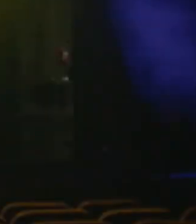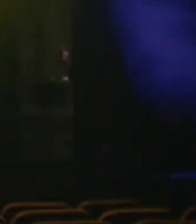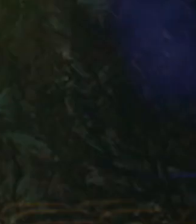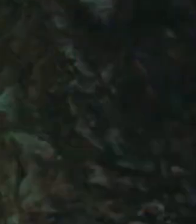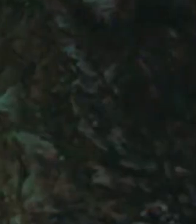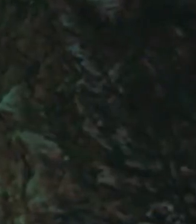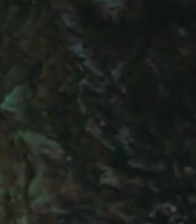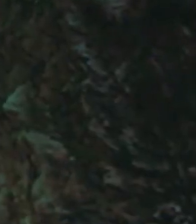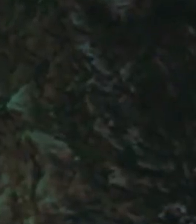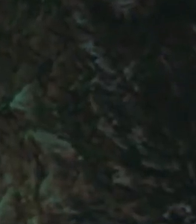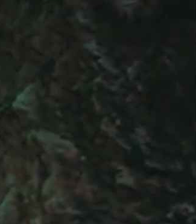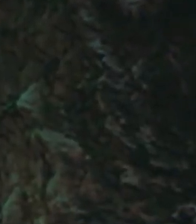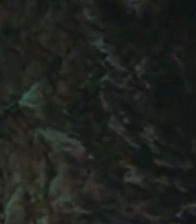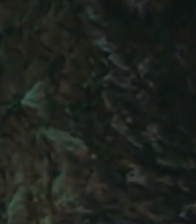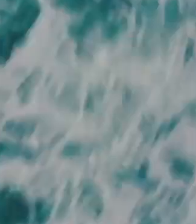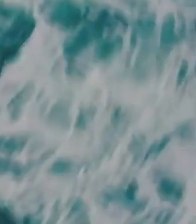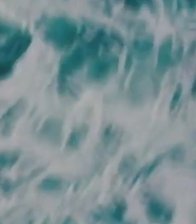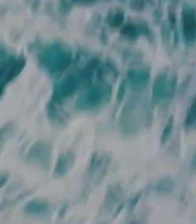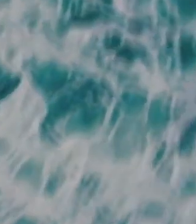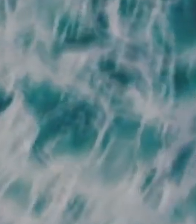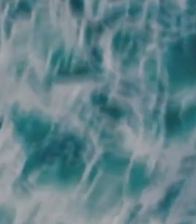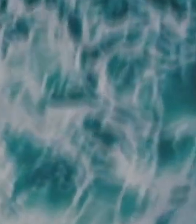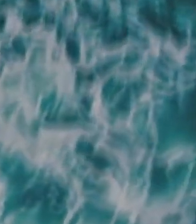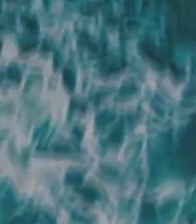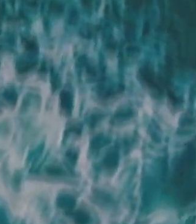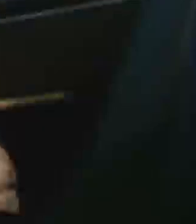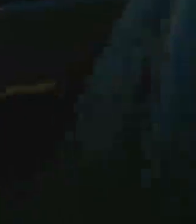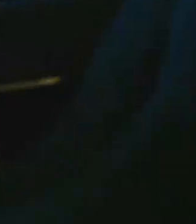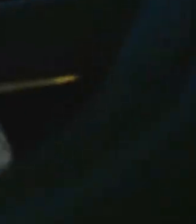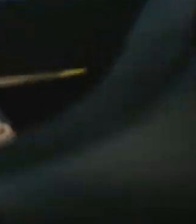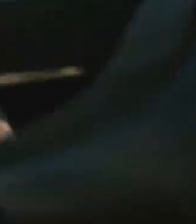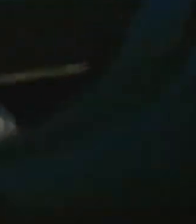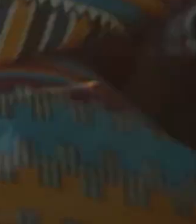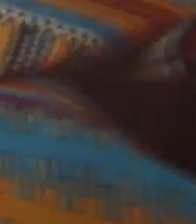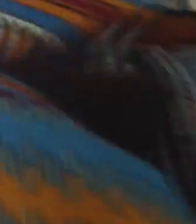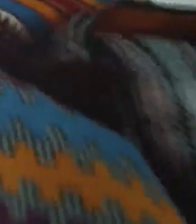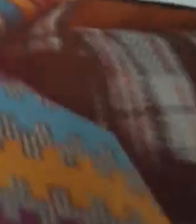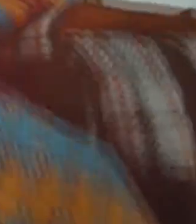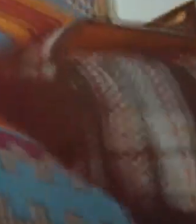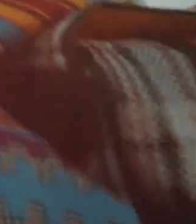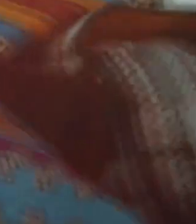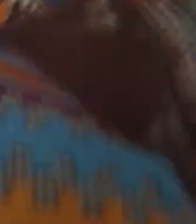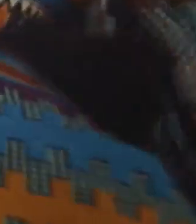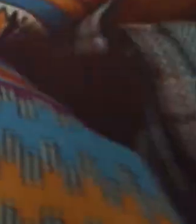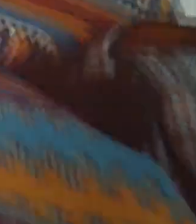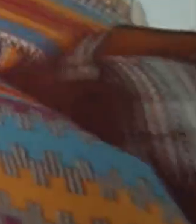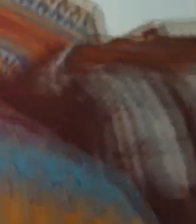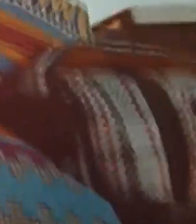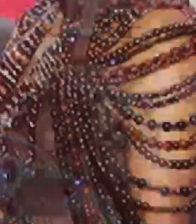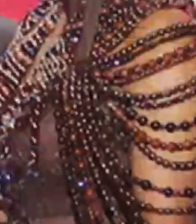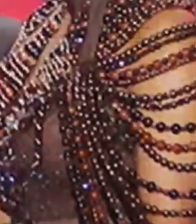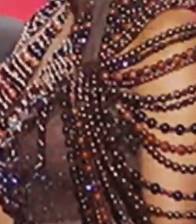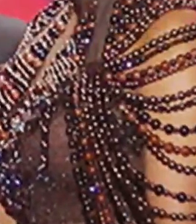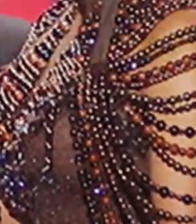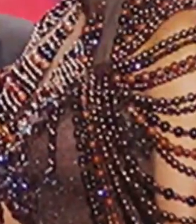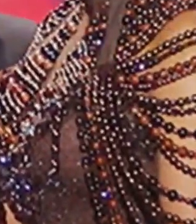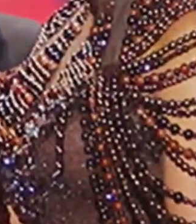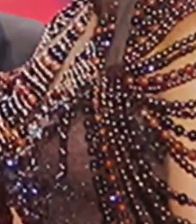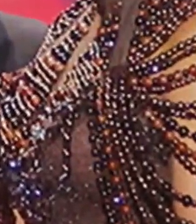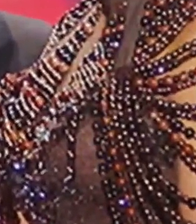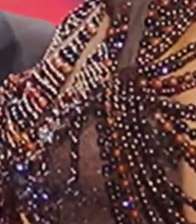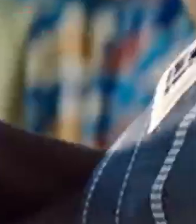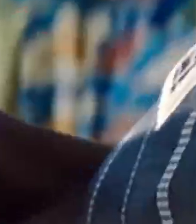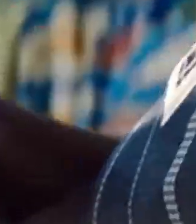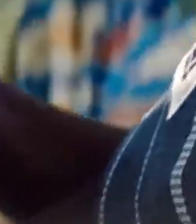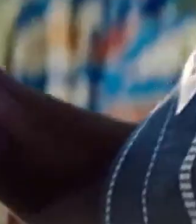the one who will climb to the mountaintops. I will swim to the deepest seas so that all my people will touch the sky. I am the one who